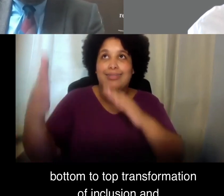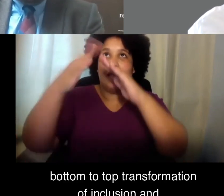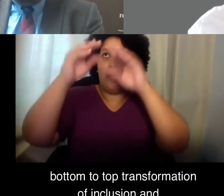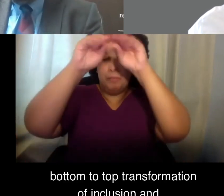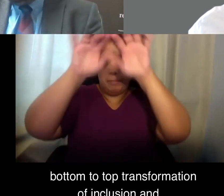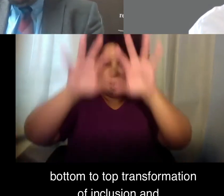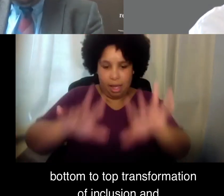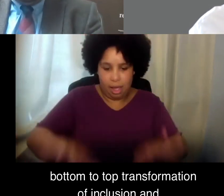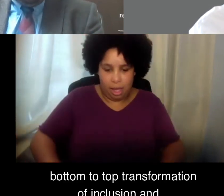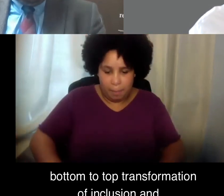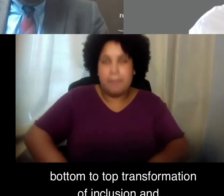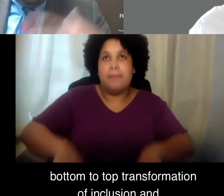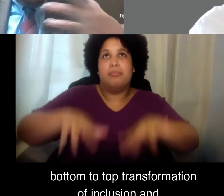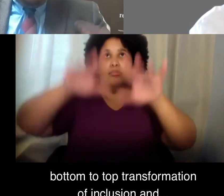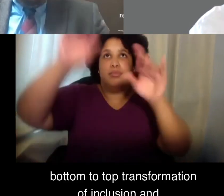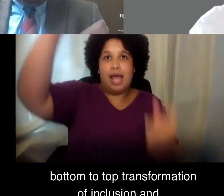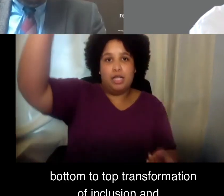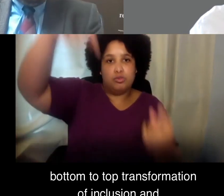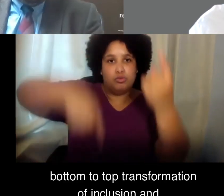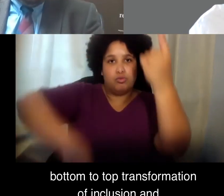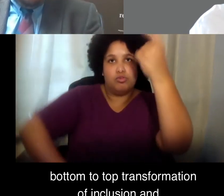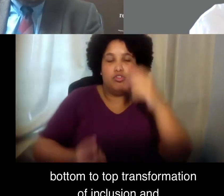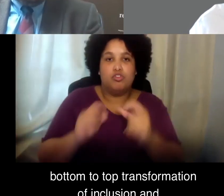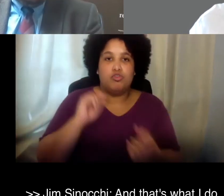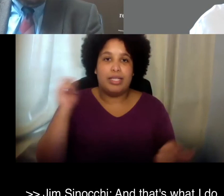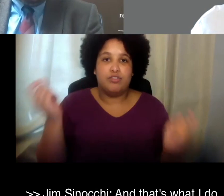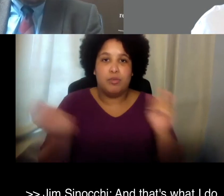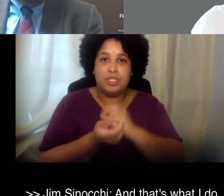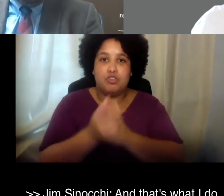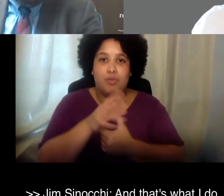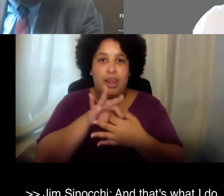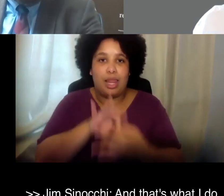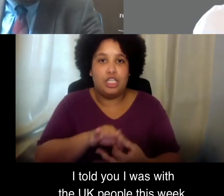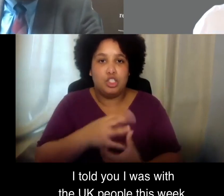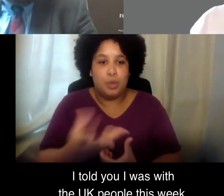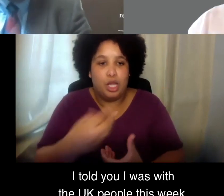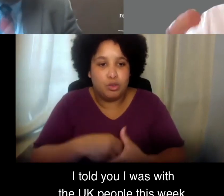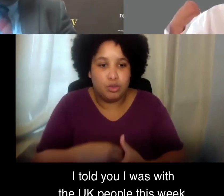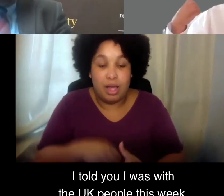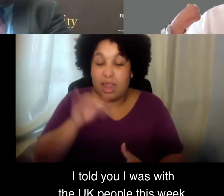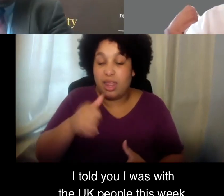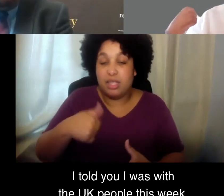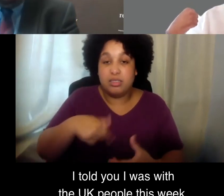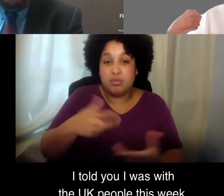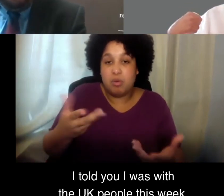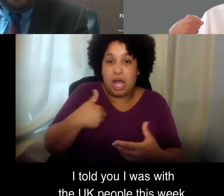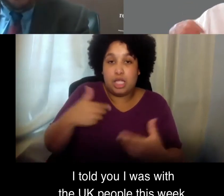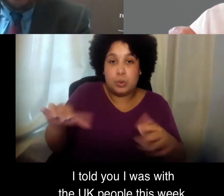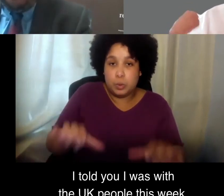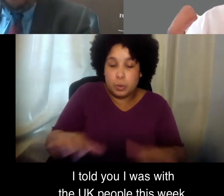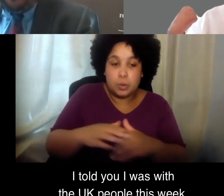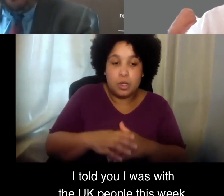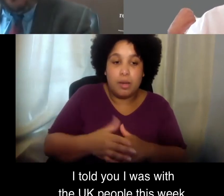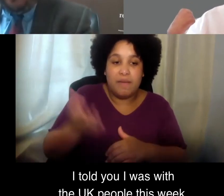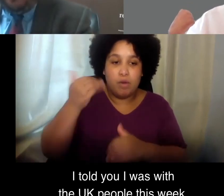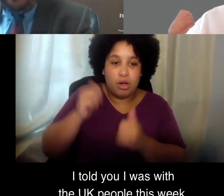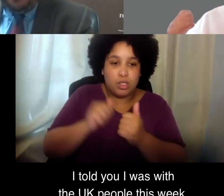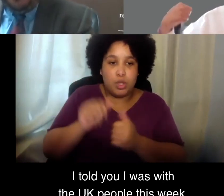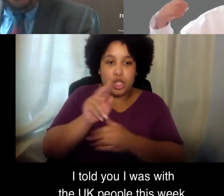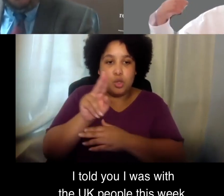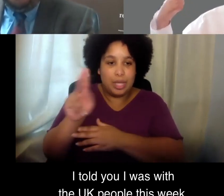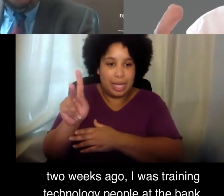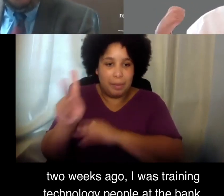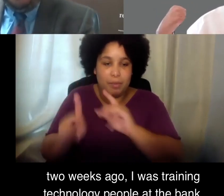bottom to top transformation of inclusion and that's what I do. I told you I was with the UK people this